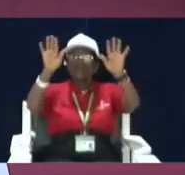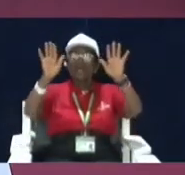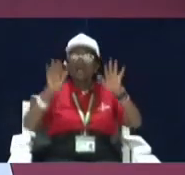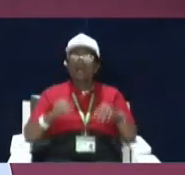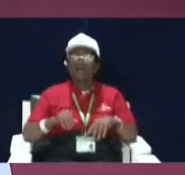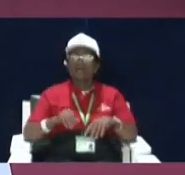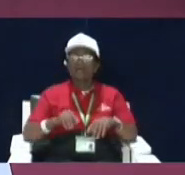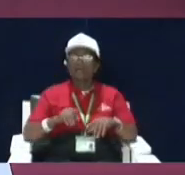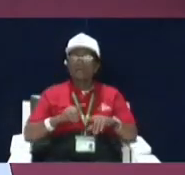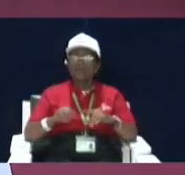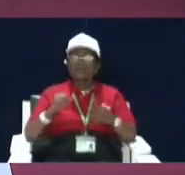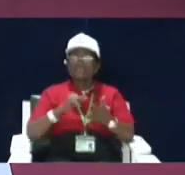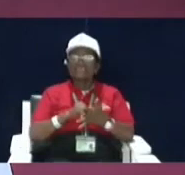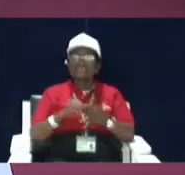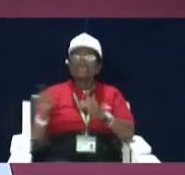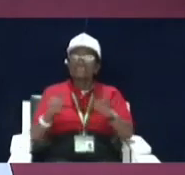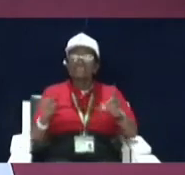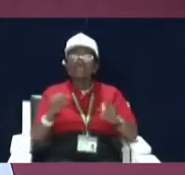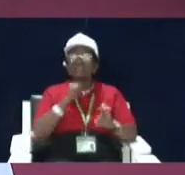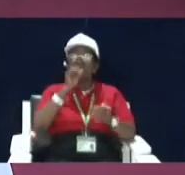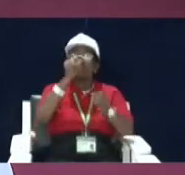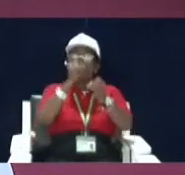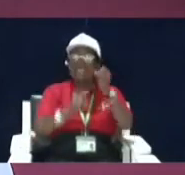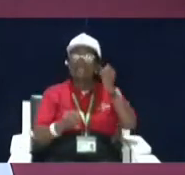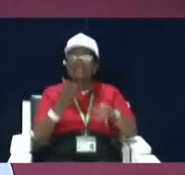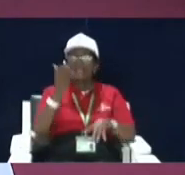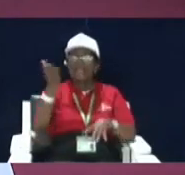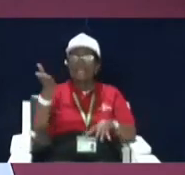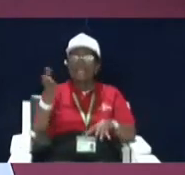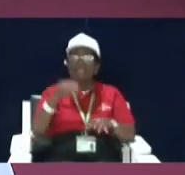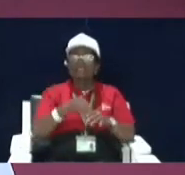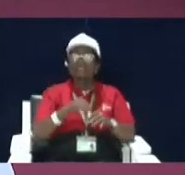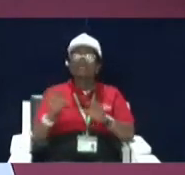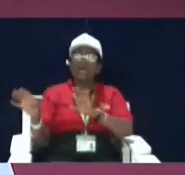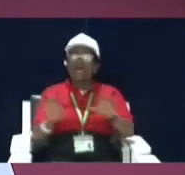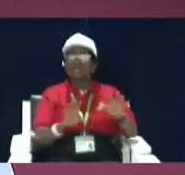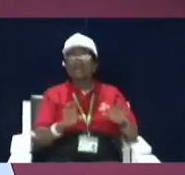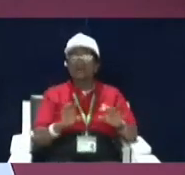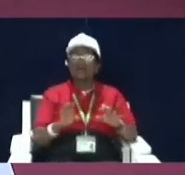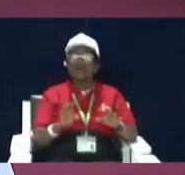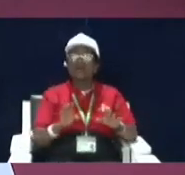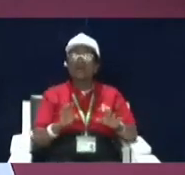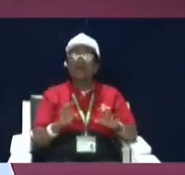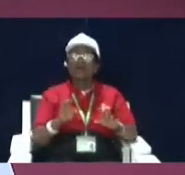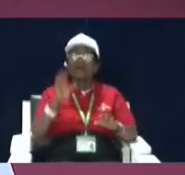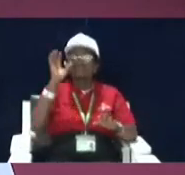But it didn't end there. In Acts of the Apostles, chapter 19,